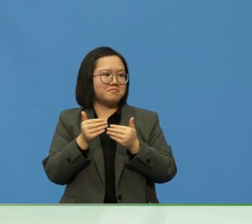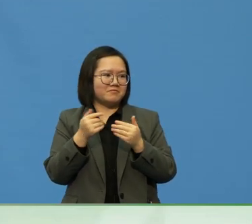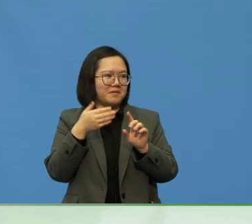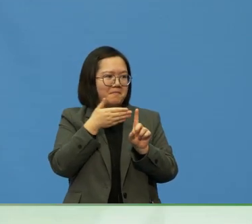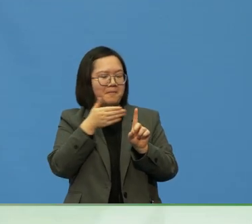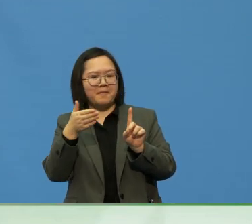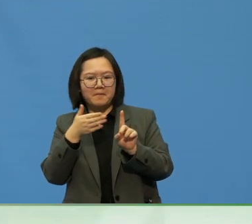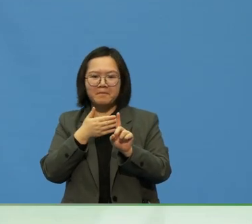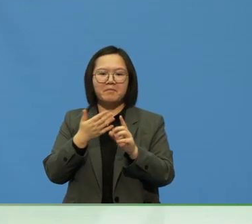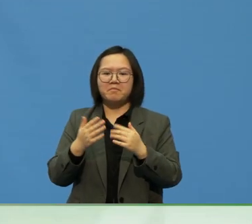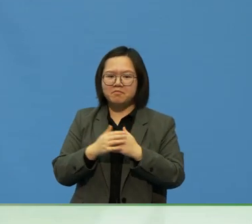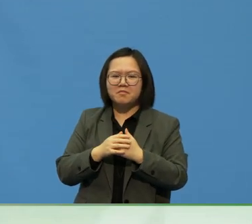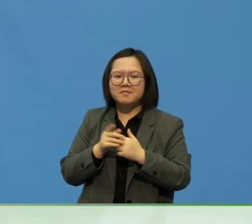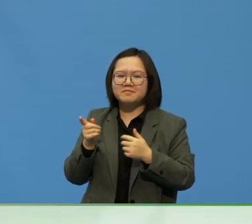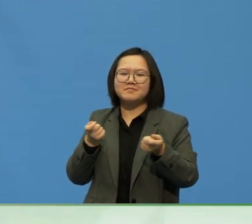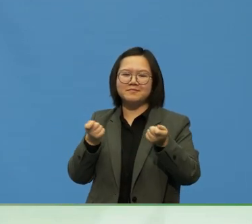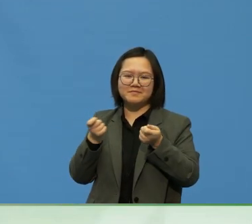one. So you said,